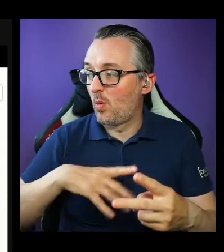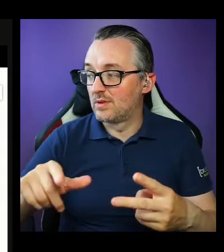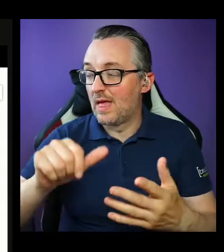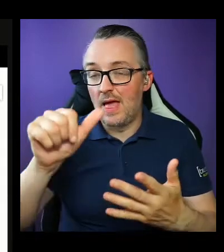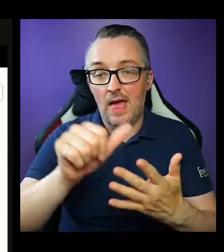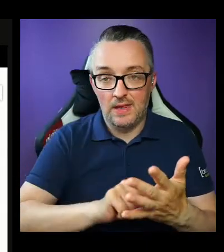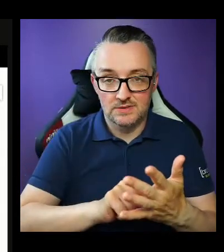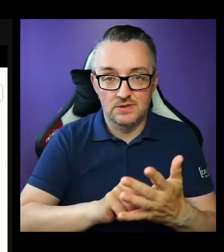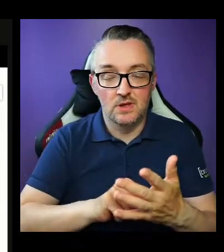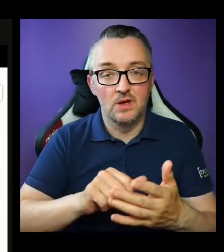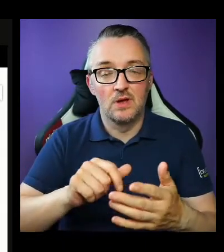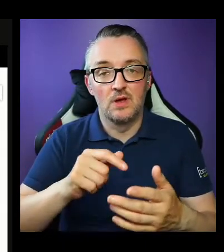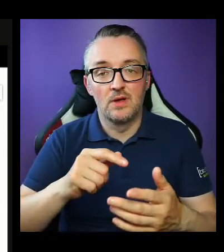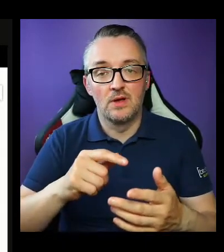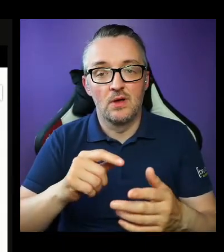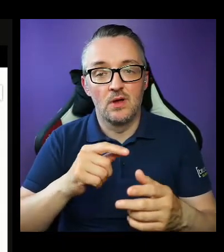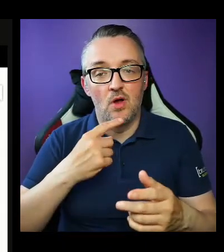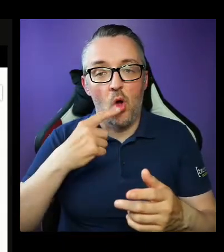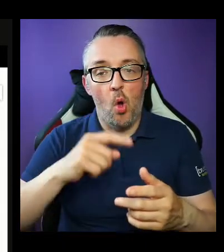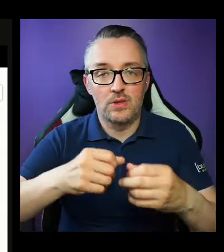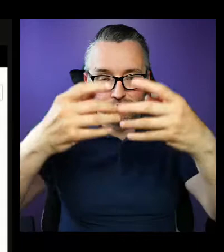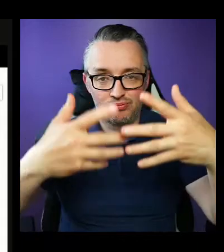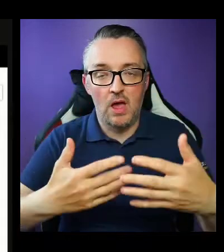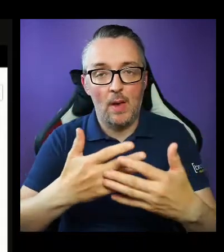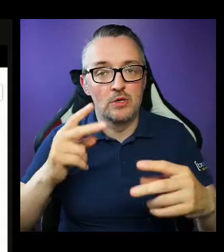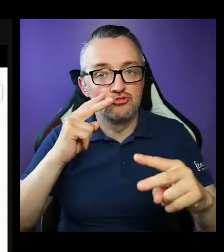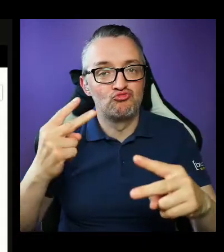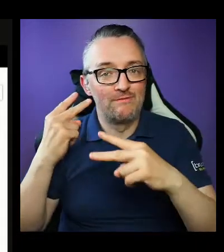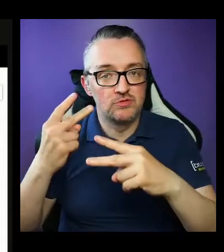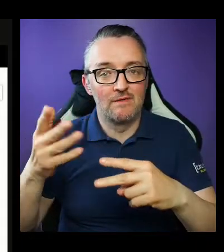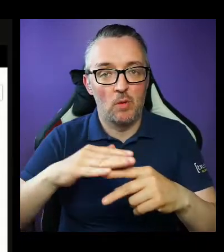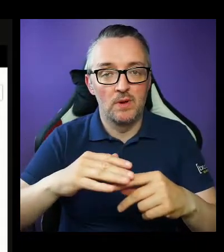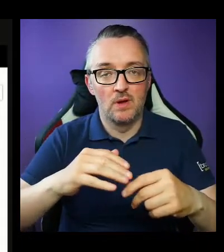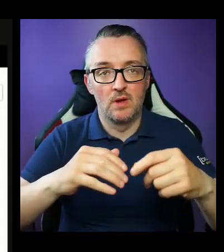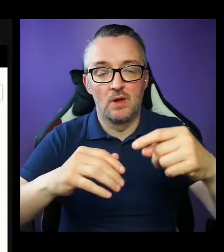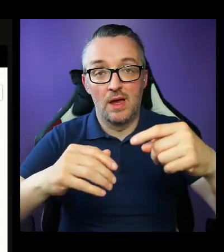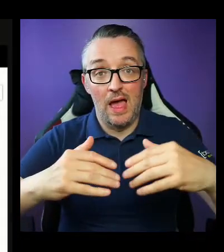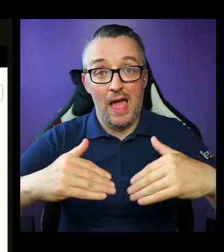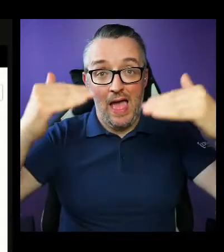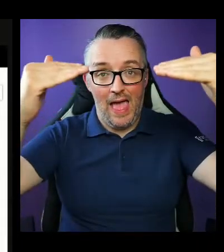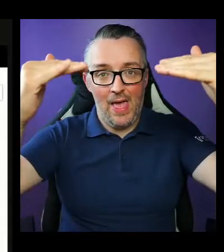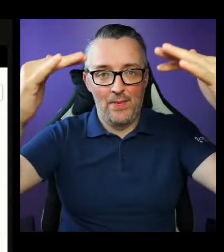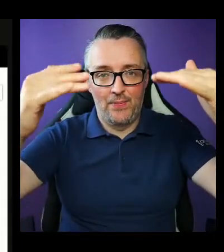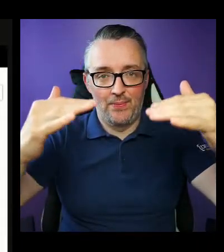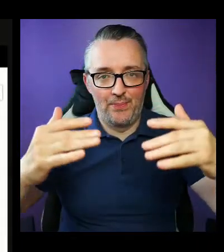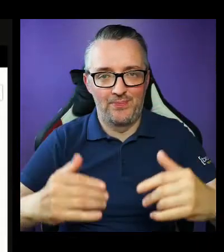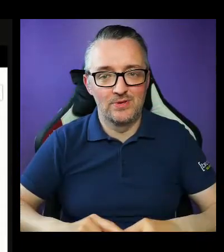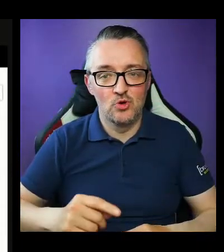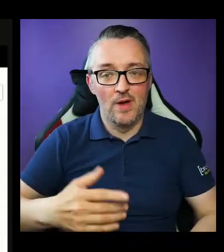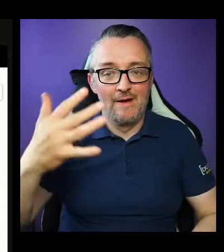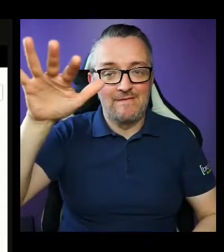be ordered by the number of reviews in descending order. So that's the first thing that